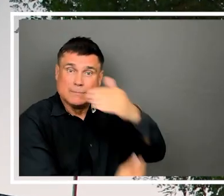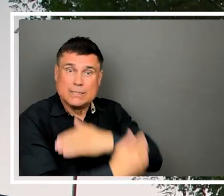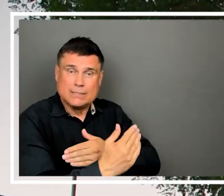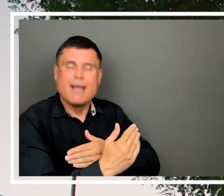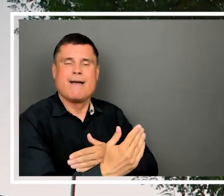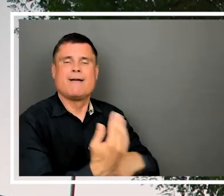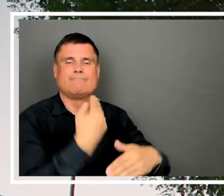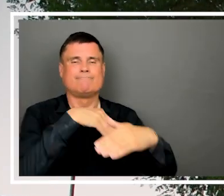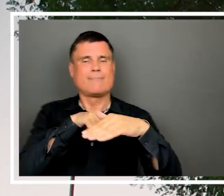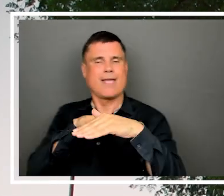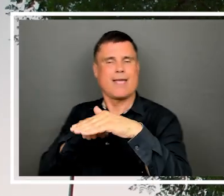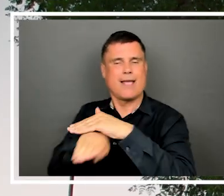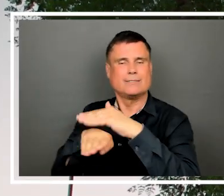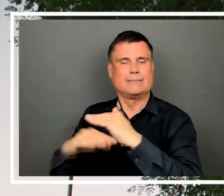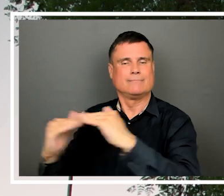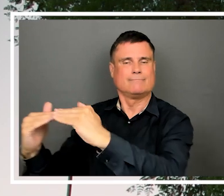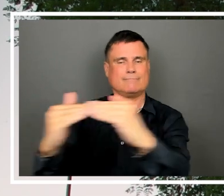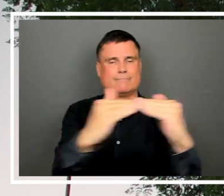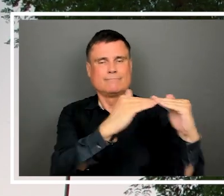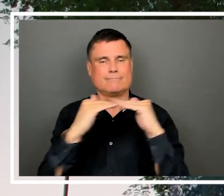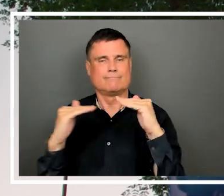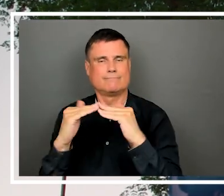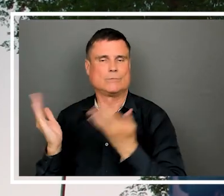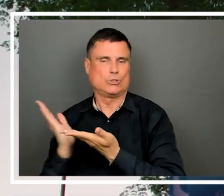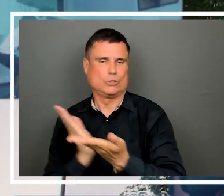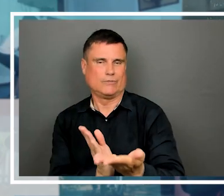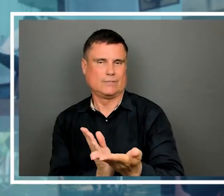same services that everyone does.